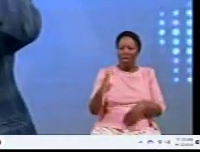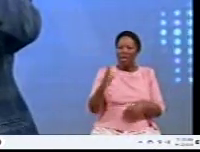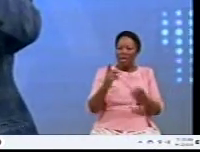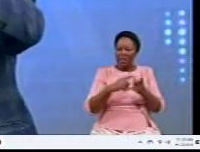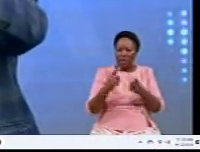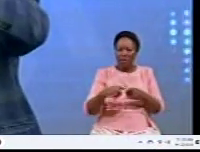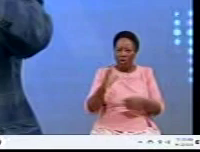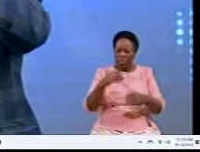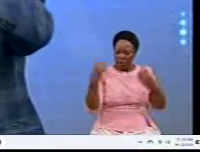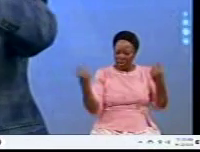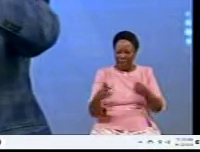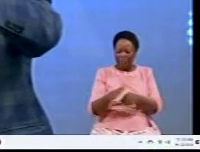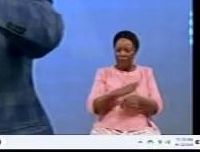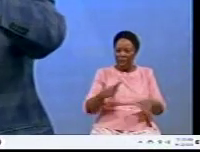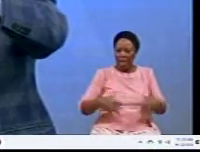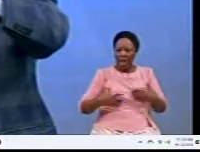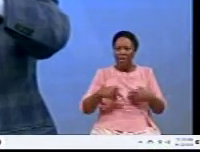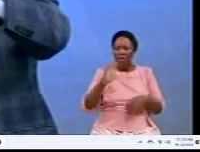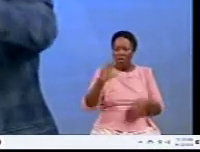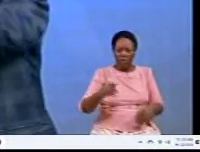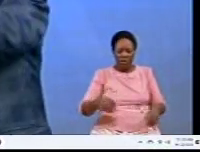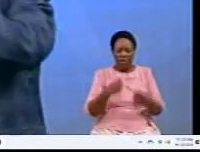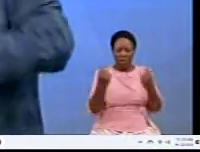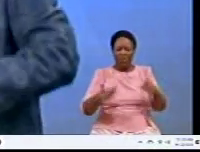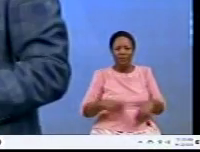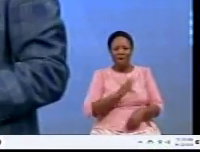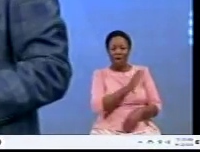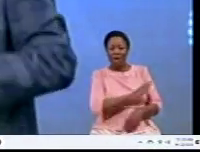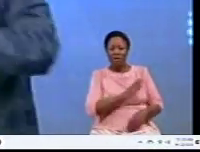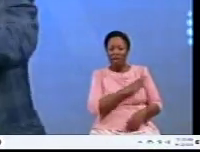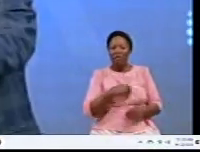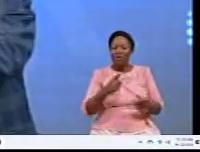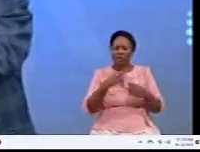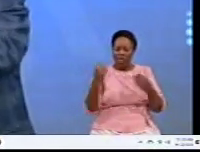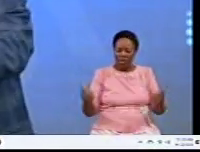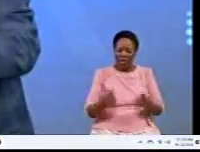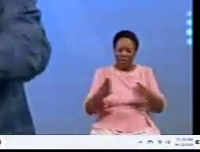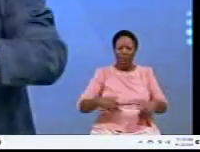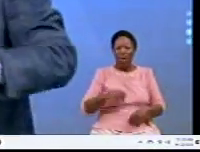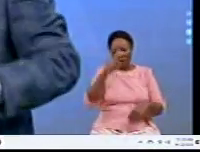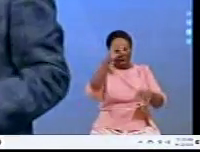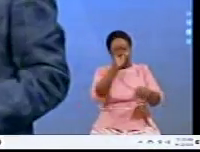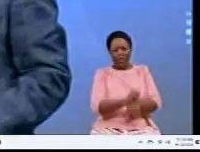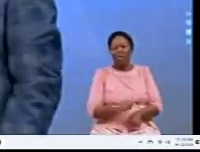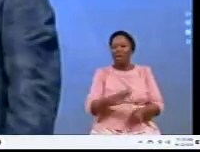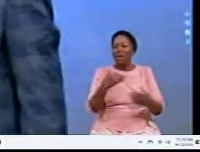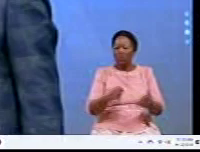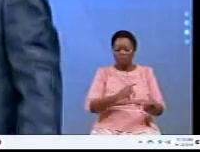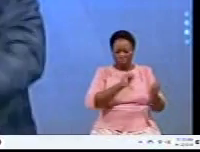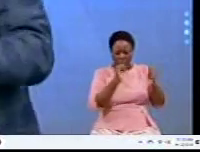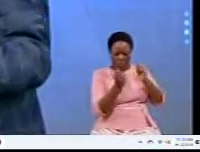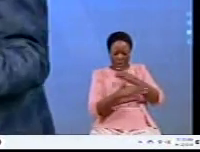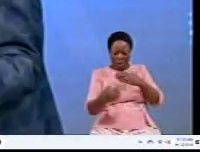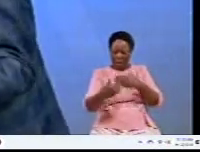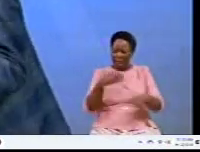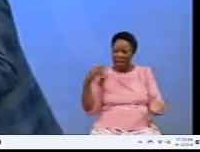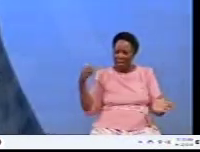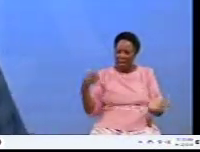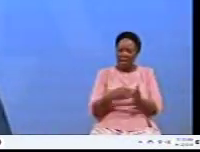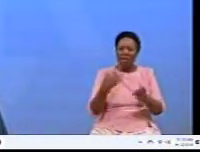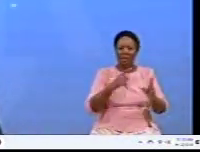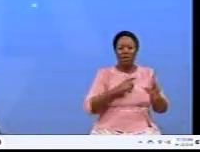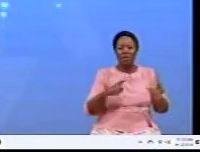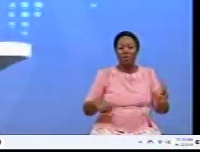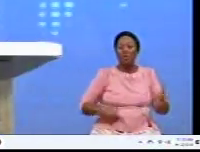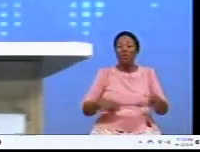sinful life, your sinful character, your sinful habit turned your back against the Lord. Now